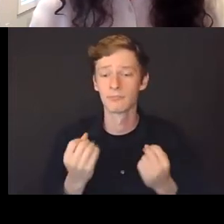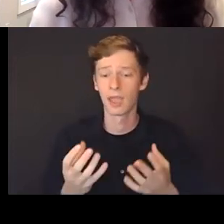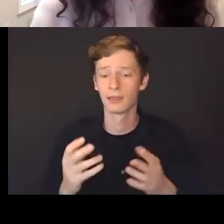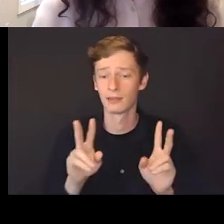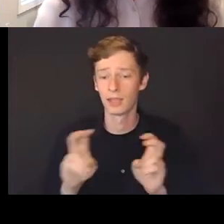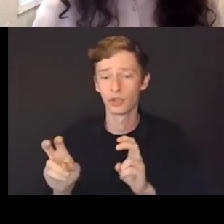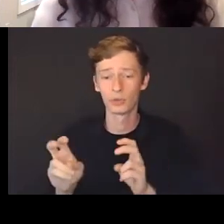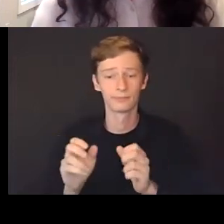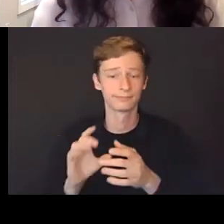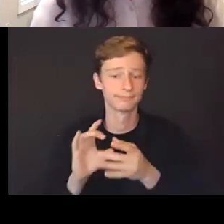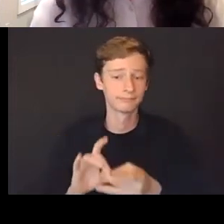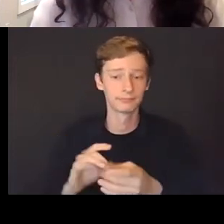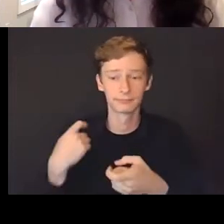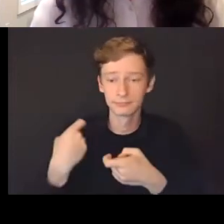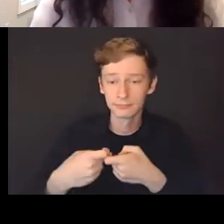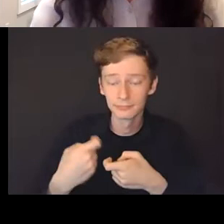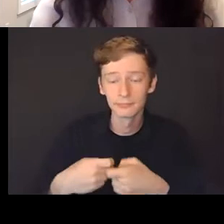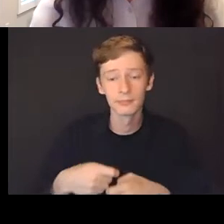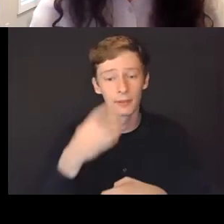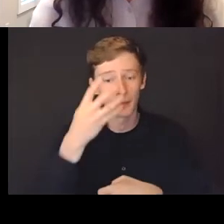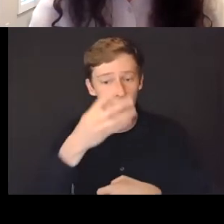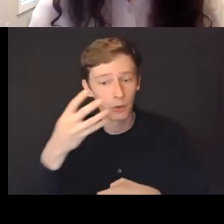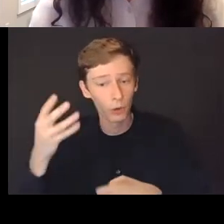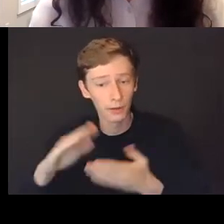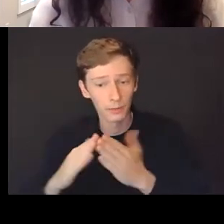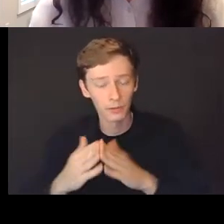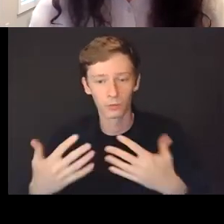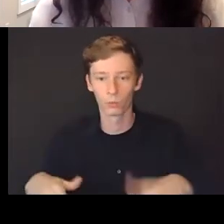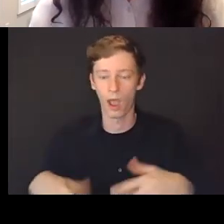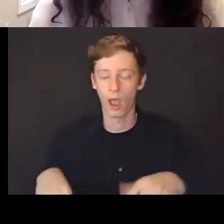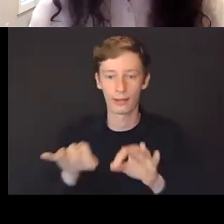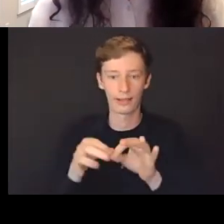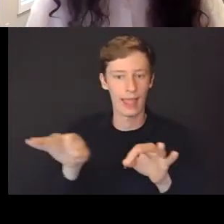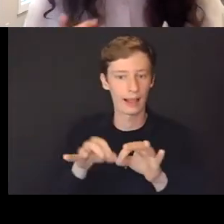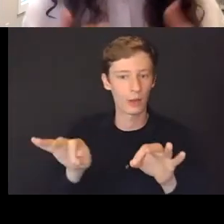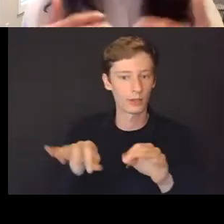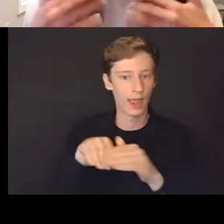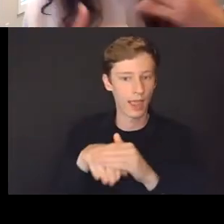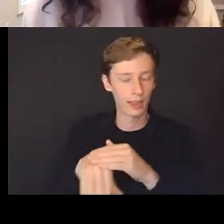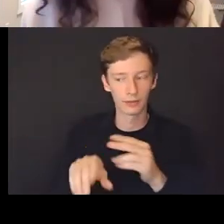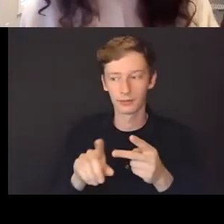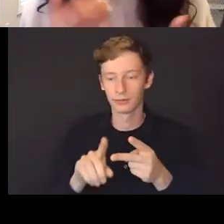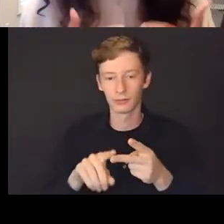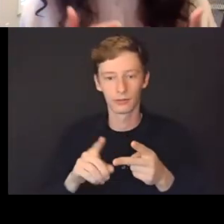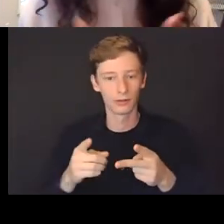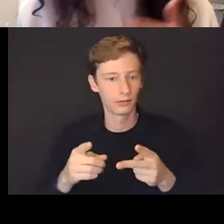and immigrant communities, like language access to reproductive health care, right? Again, like just because we have a right does not necessarily make